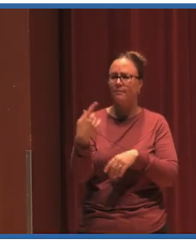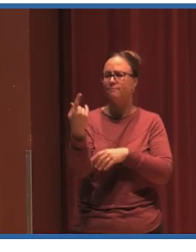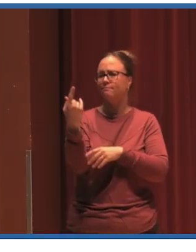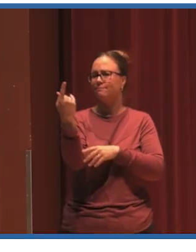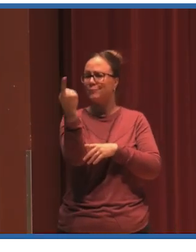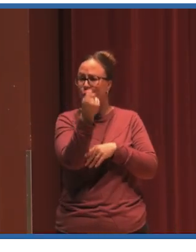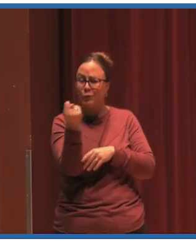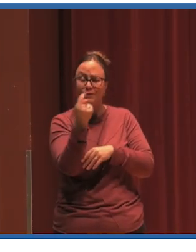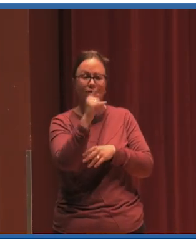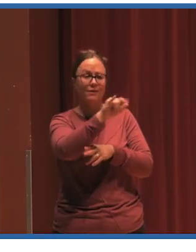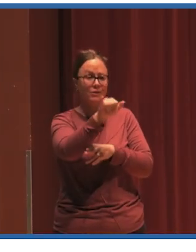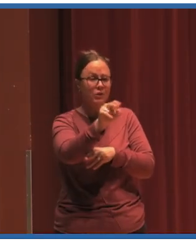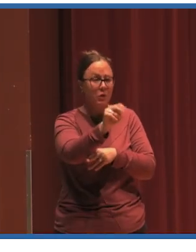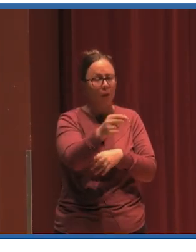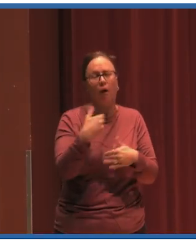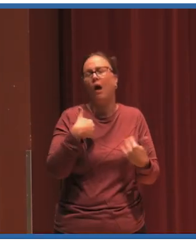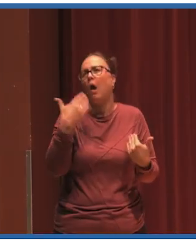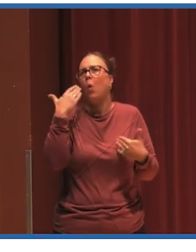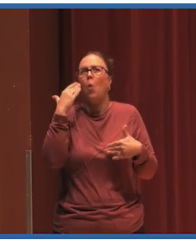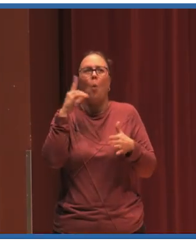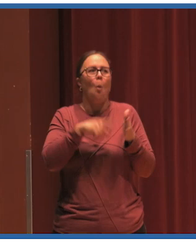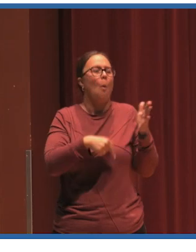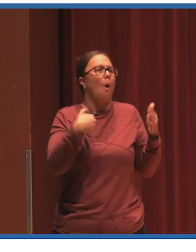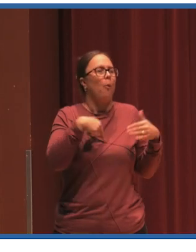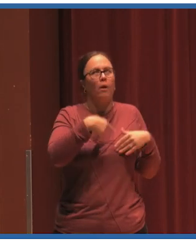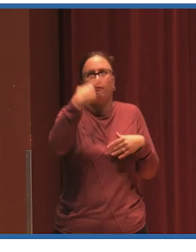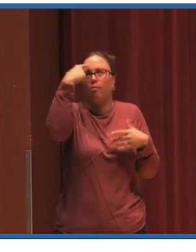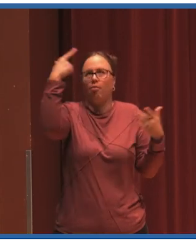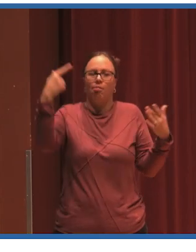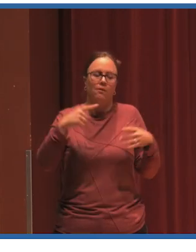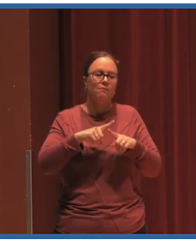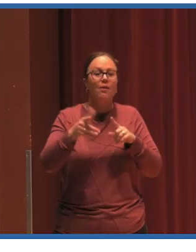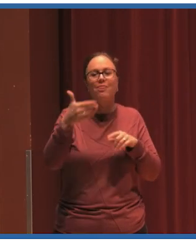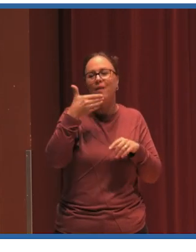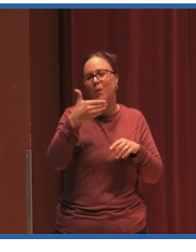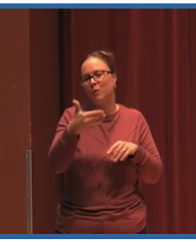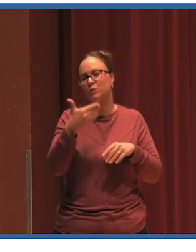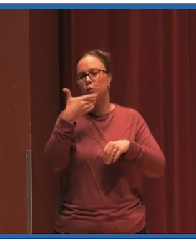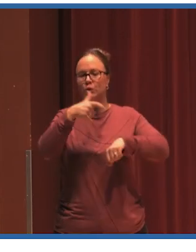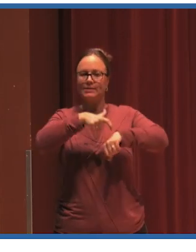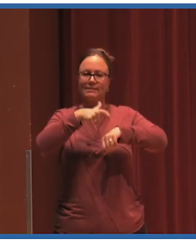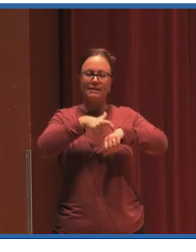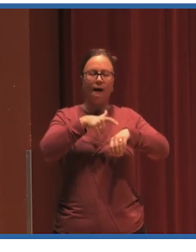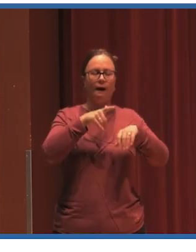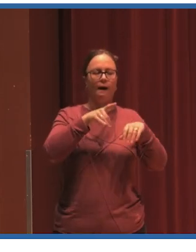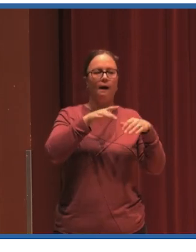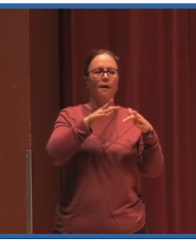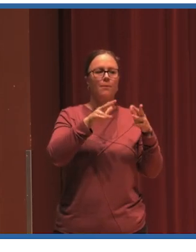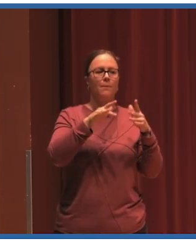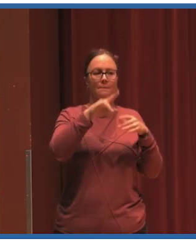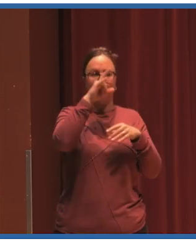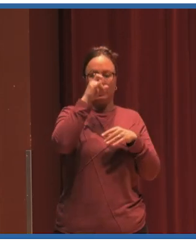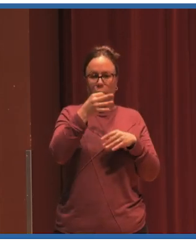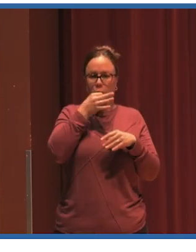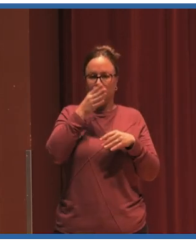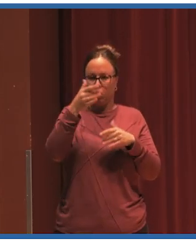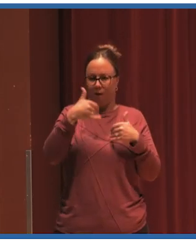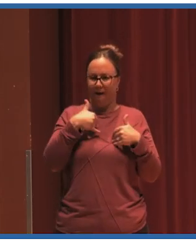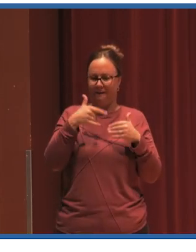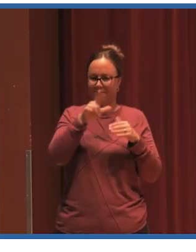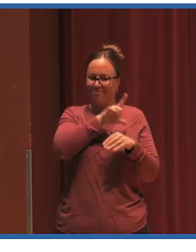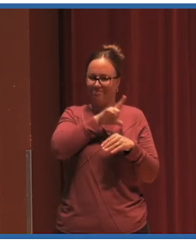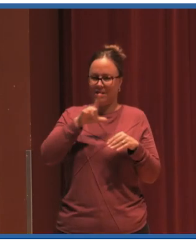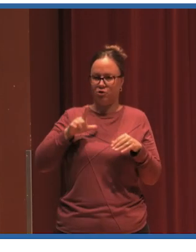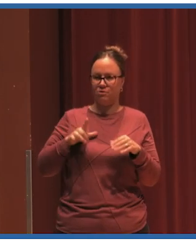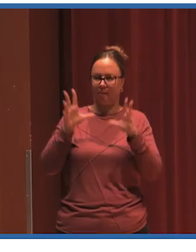in January. I don't know what we were thinking, but thank you. I do think it's a good timing in terms of legislative session is gearing up and there's some work to be done